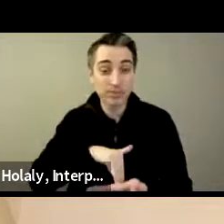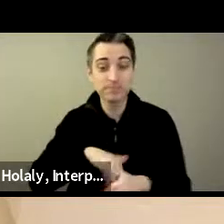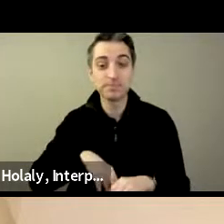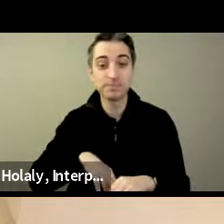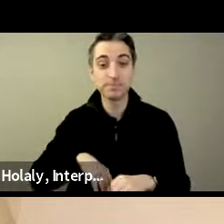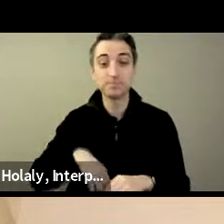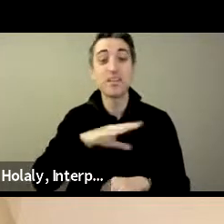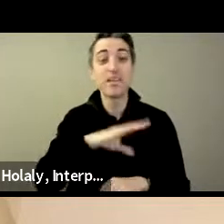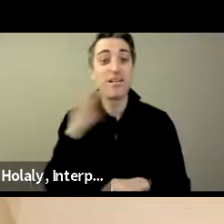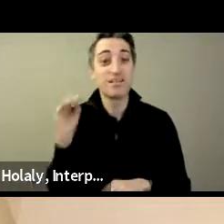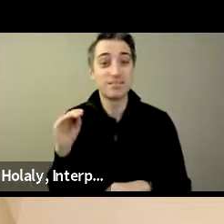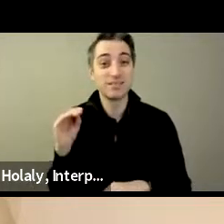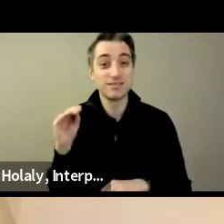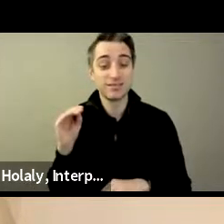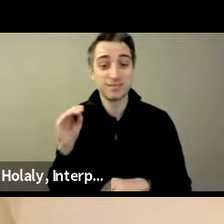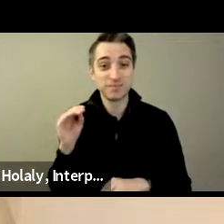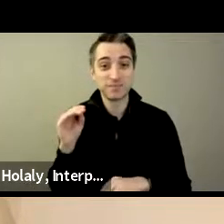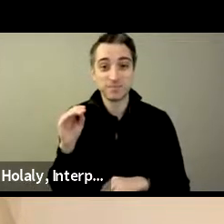$35,000, and